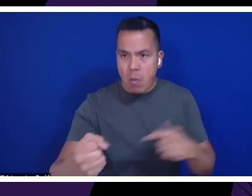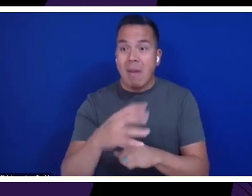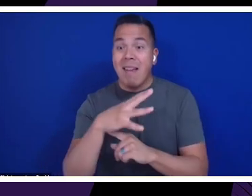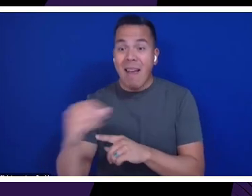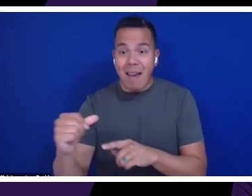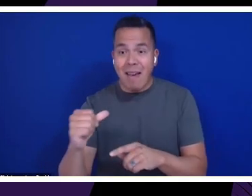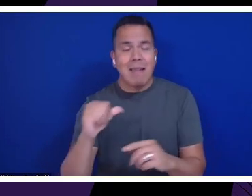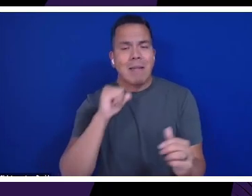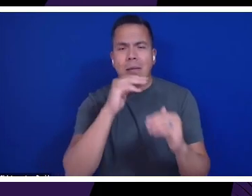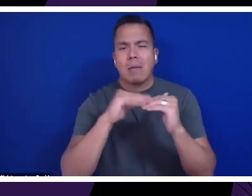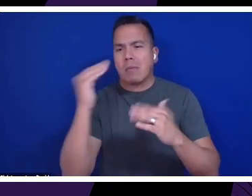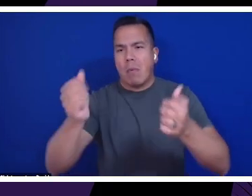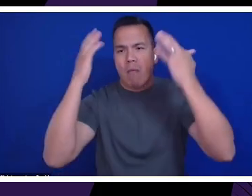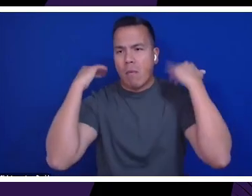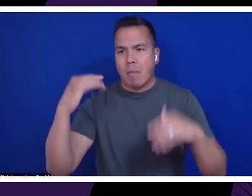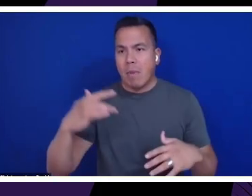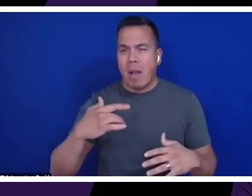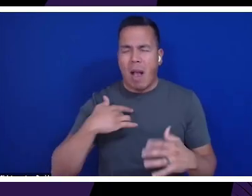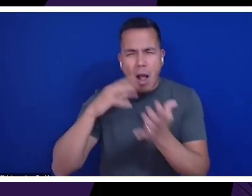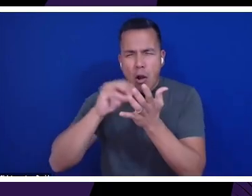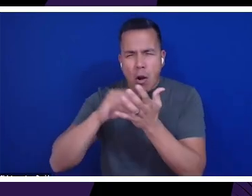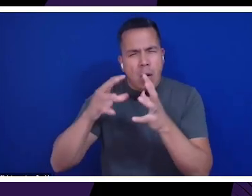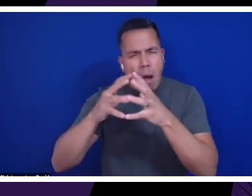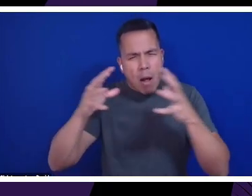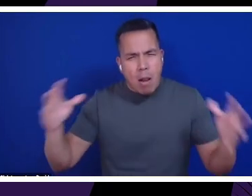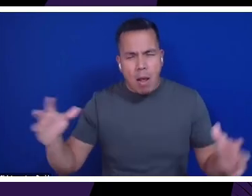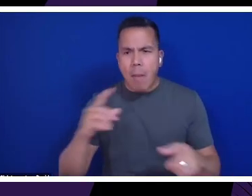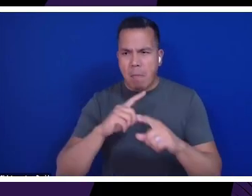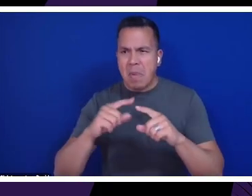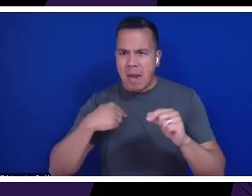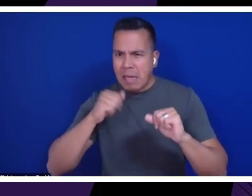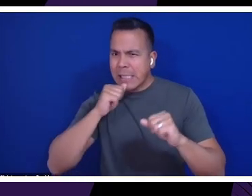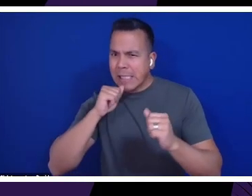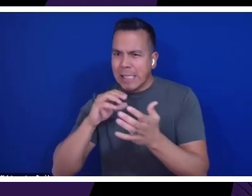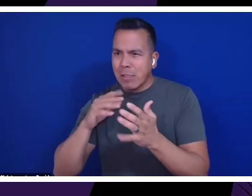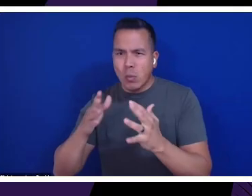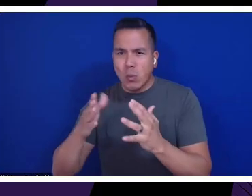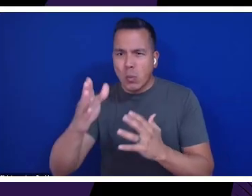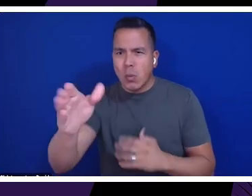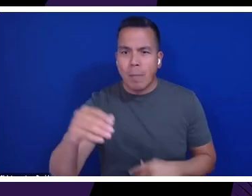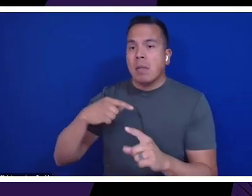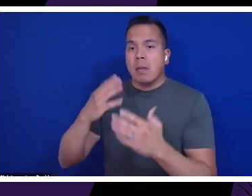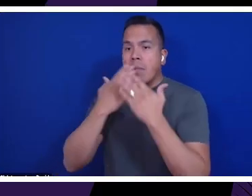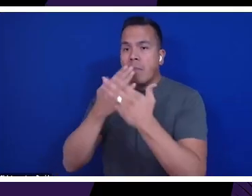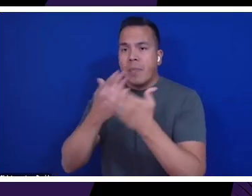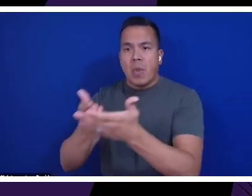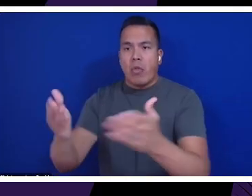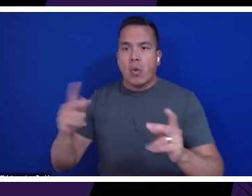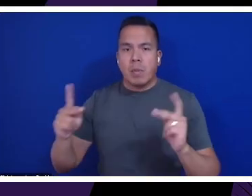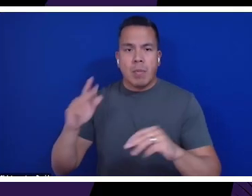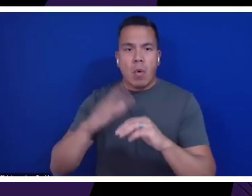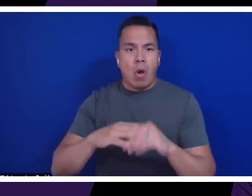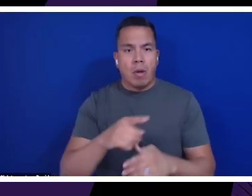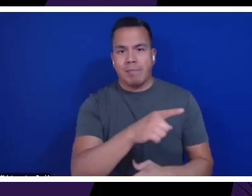learned a ton, not too overwhelming, although I have to thank also those people on the next